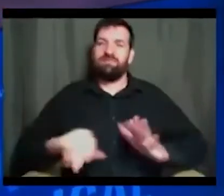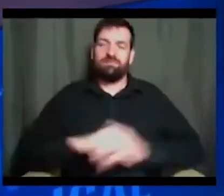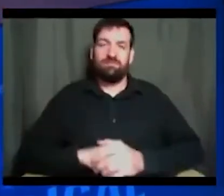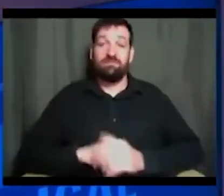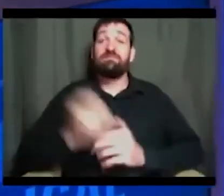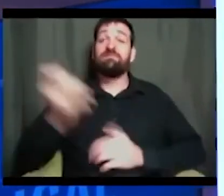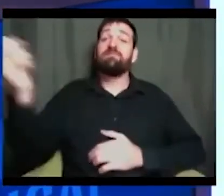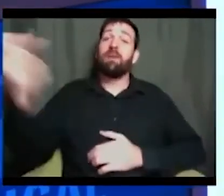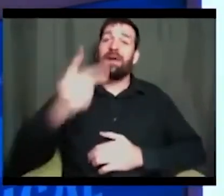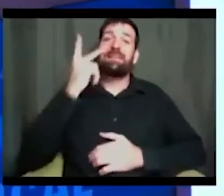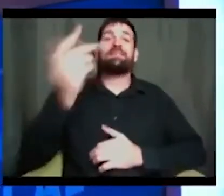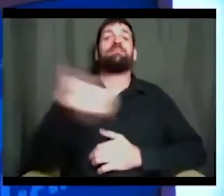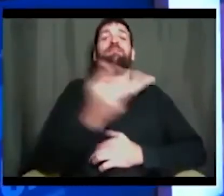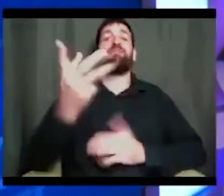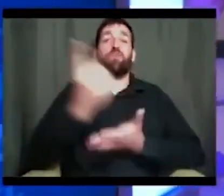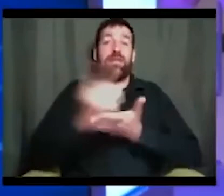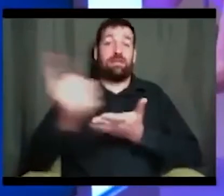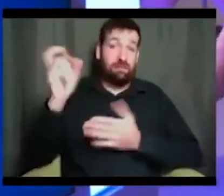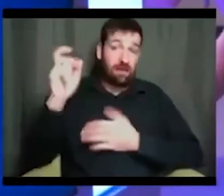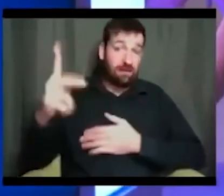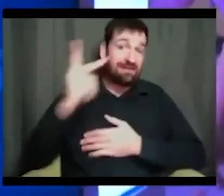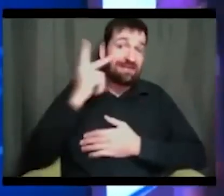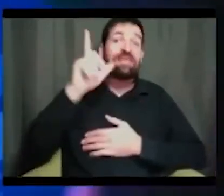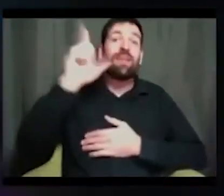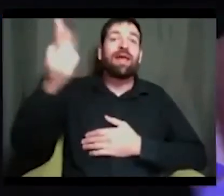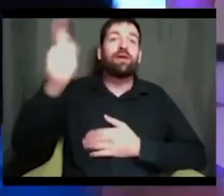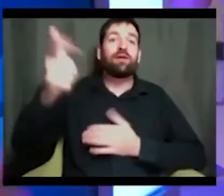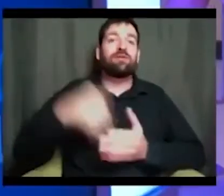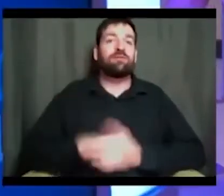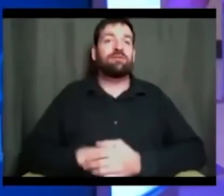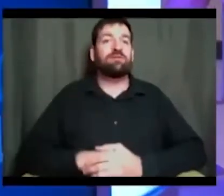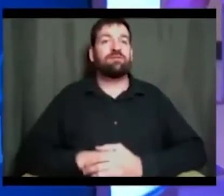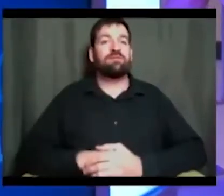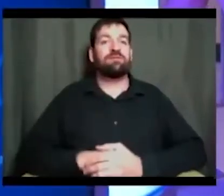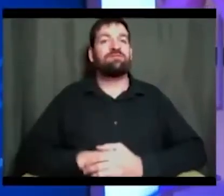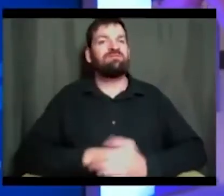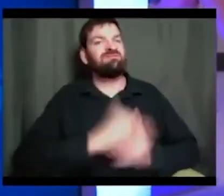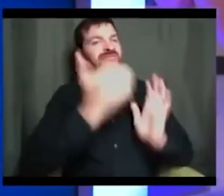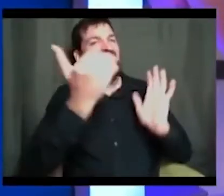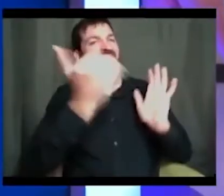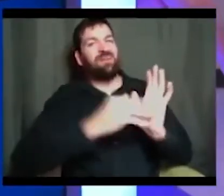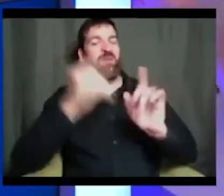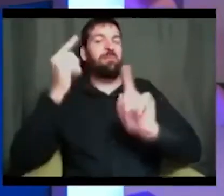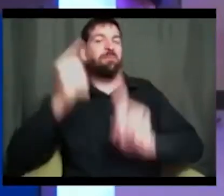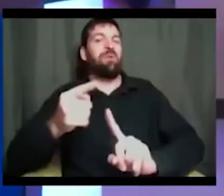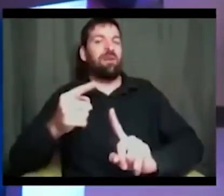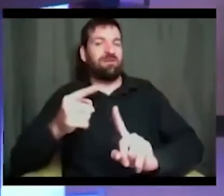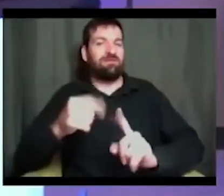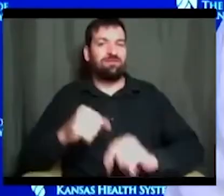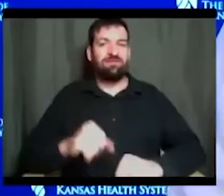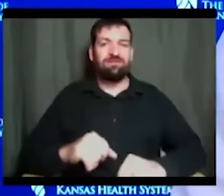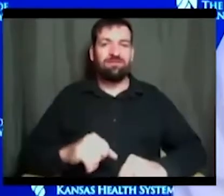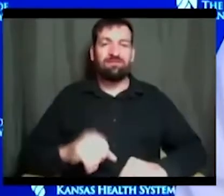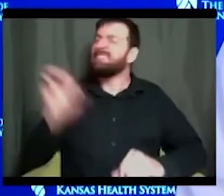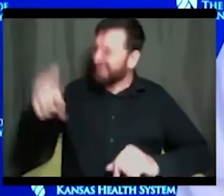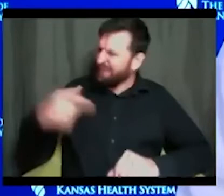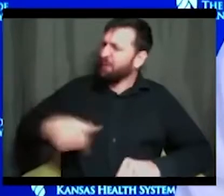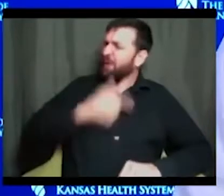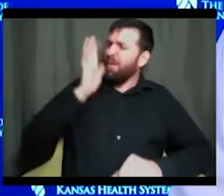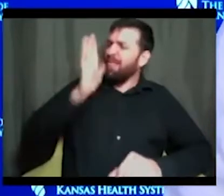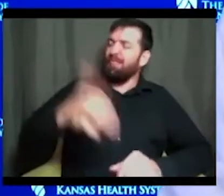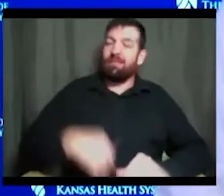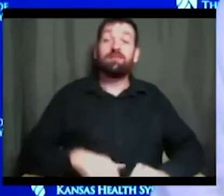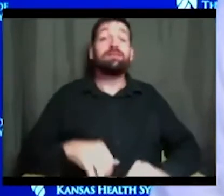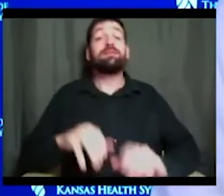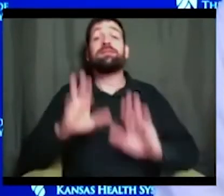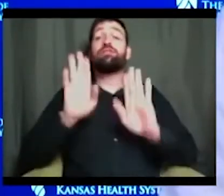couple weeks? All right, I'll see you later. And that's another Yes, we will. another great point Dr. Carnes made. Yes, we will. Children are able to